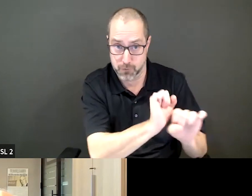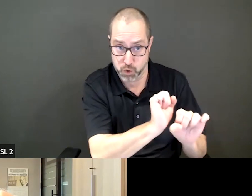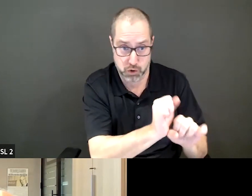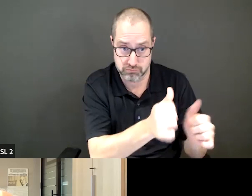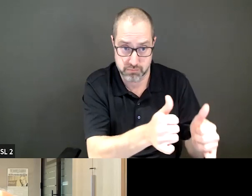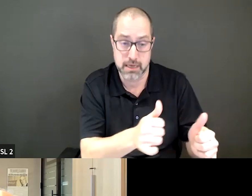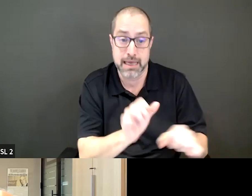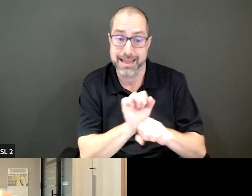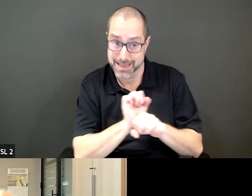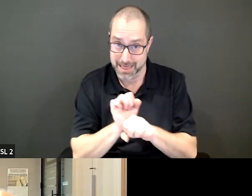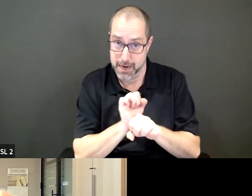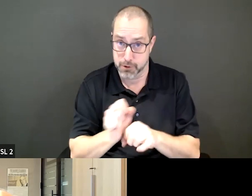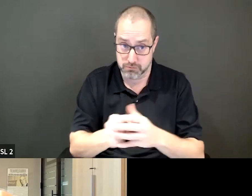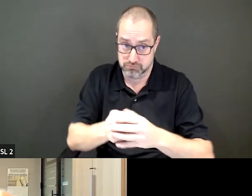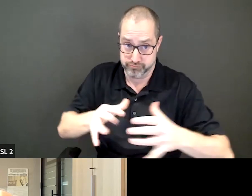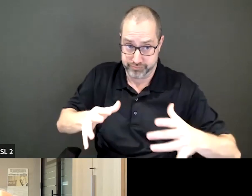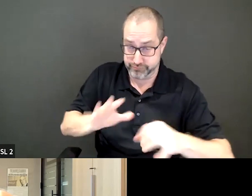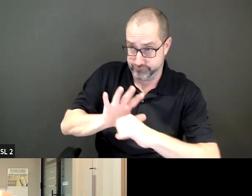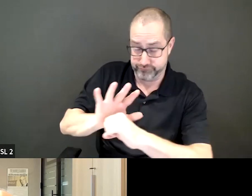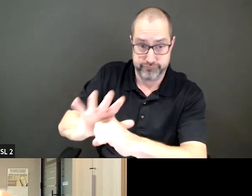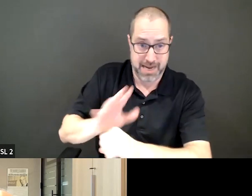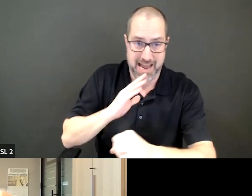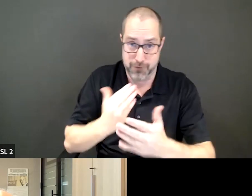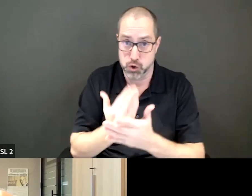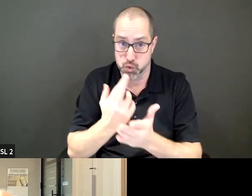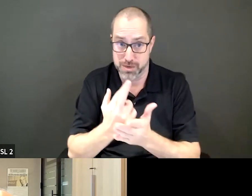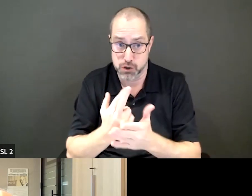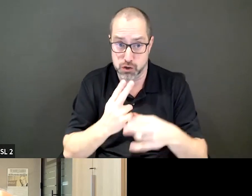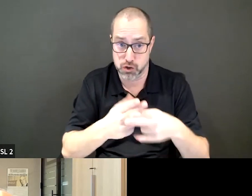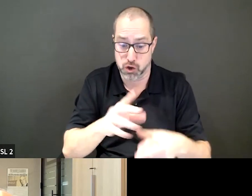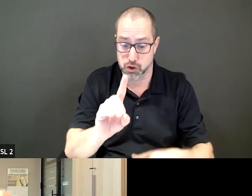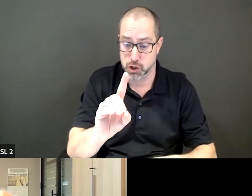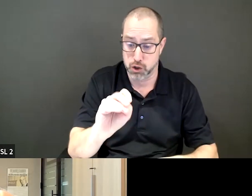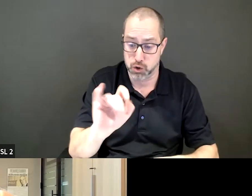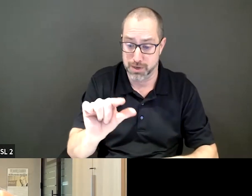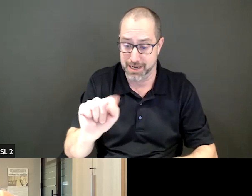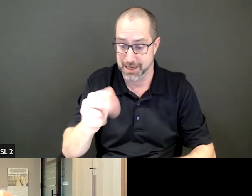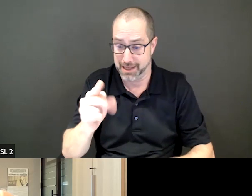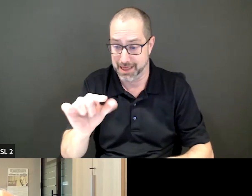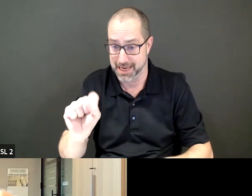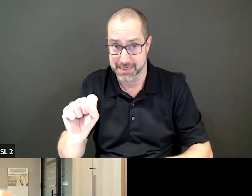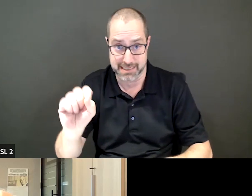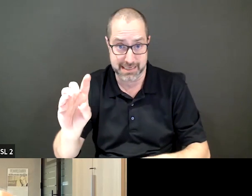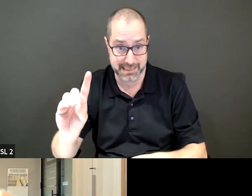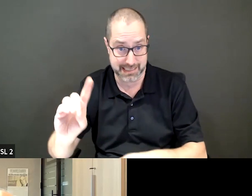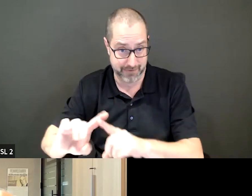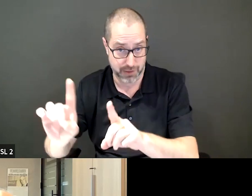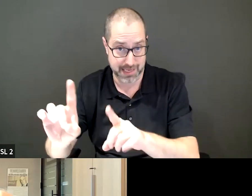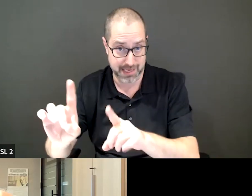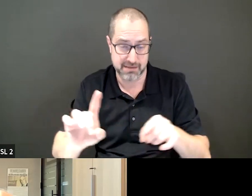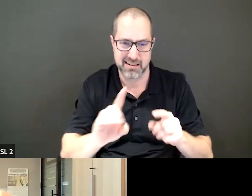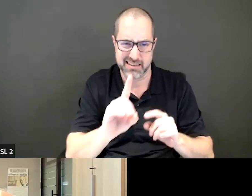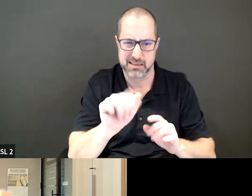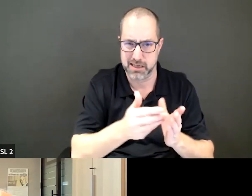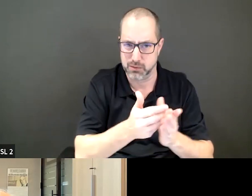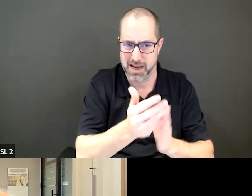has developed a new resource. It's called Doing Things Differently, Disability Rights at Work Handbook. And folks can find that by checking out the website